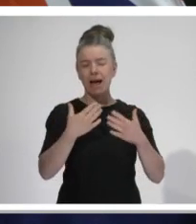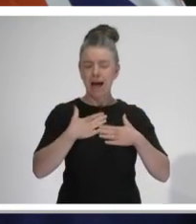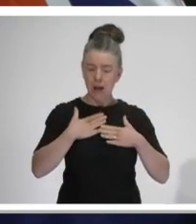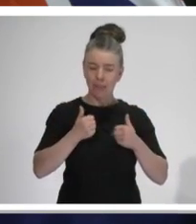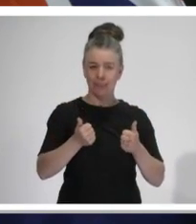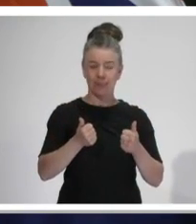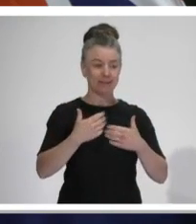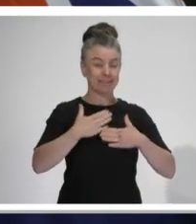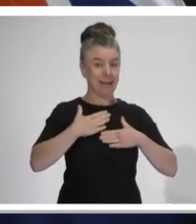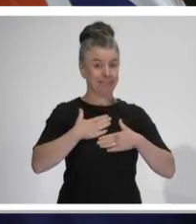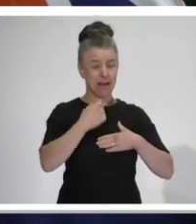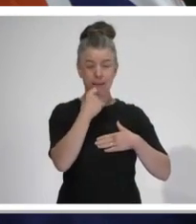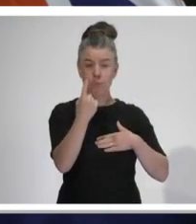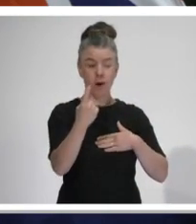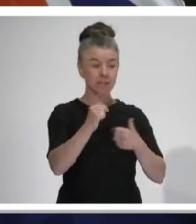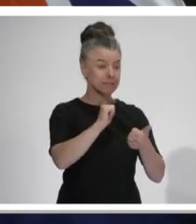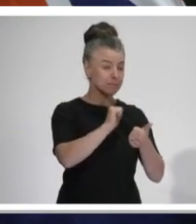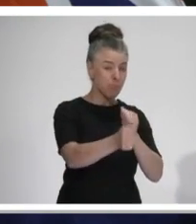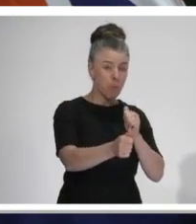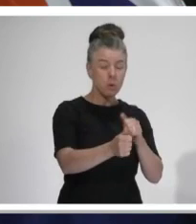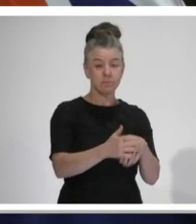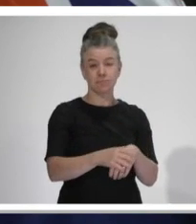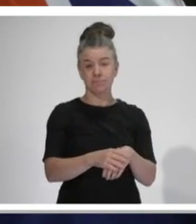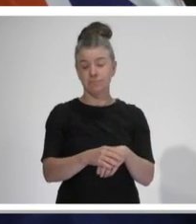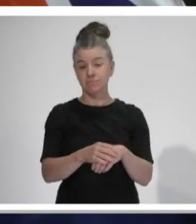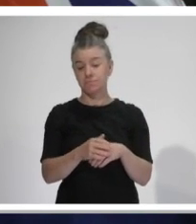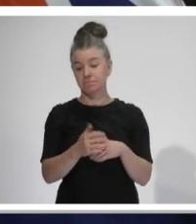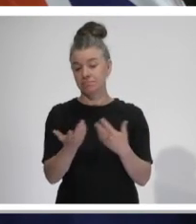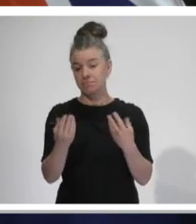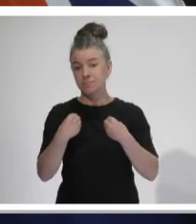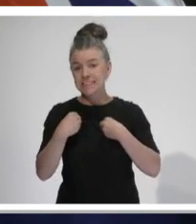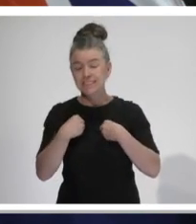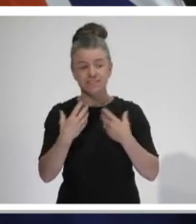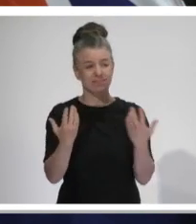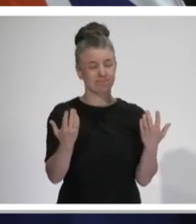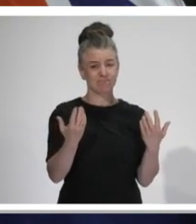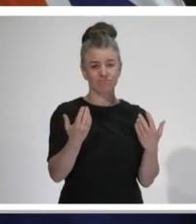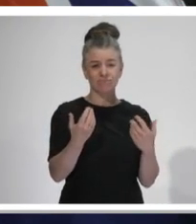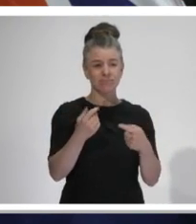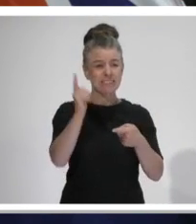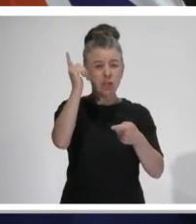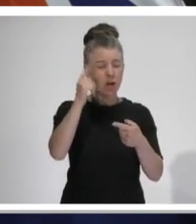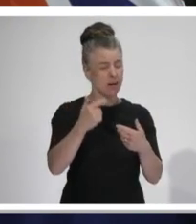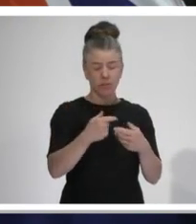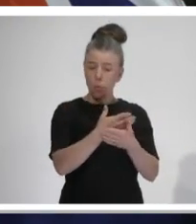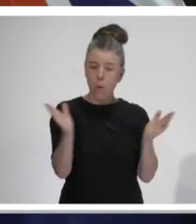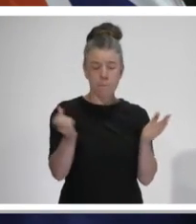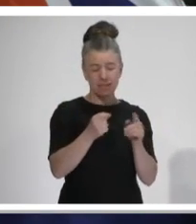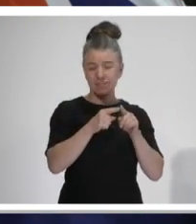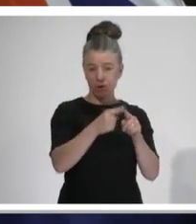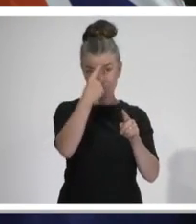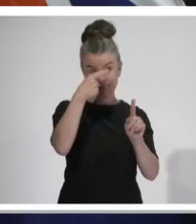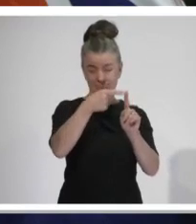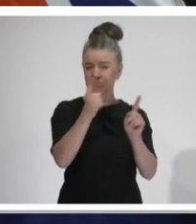safety, and that applies as much to people who are professional sports people as it does to anybody else. Sports Minister hat